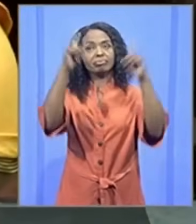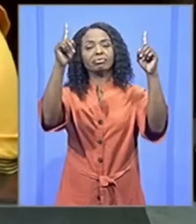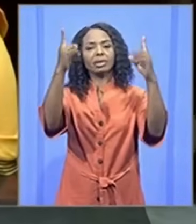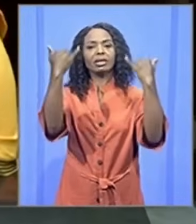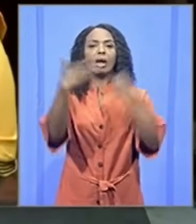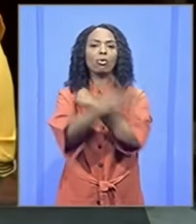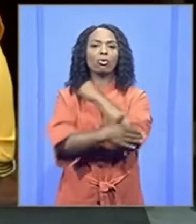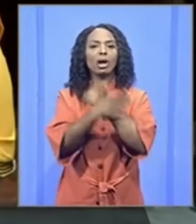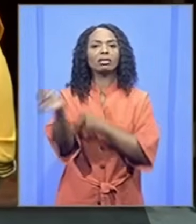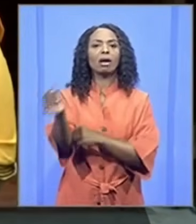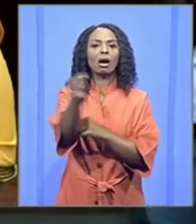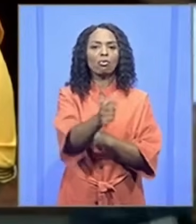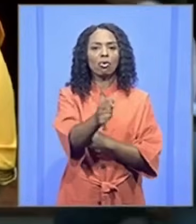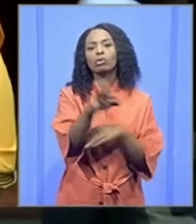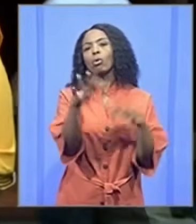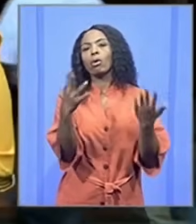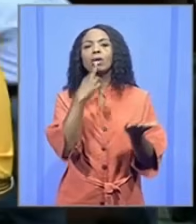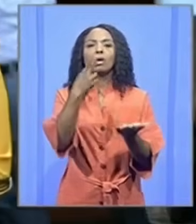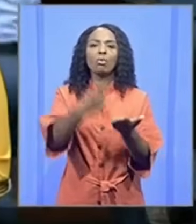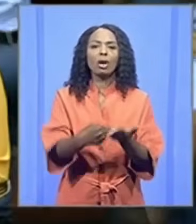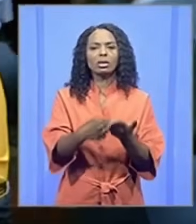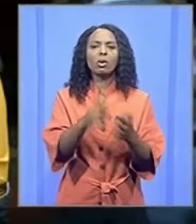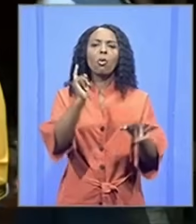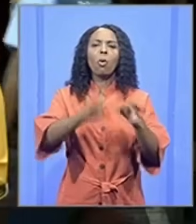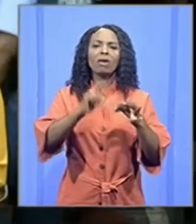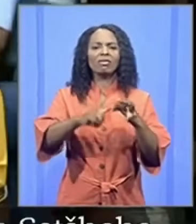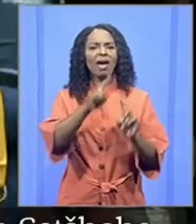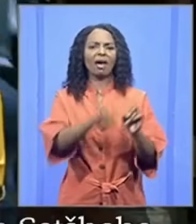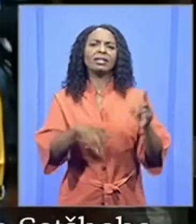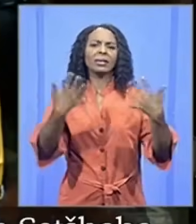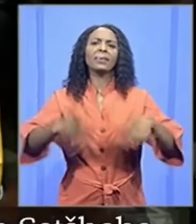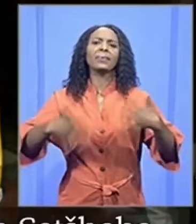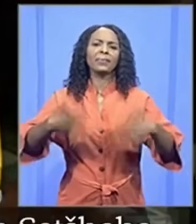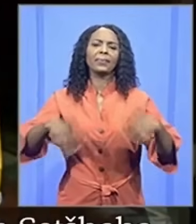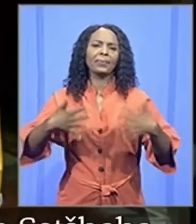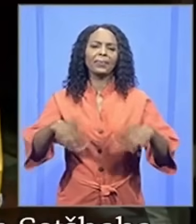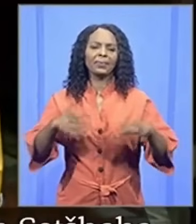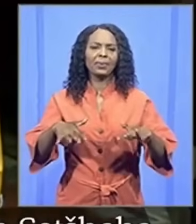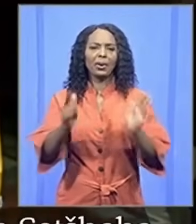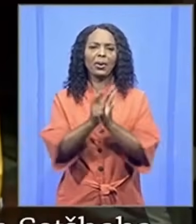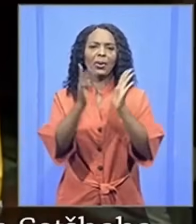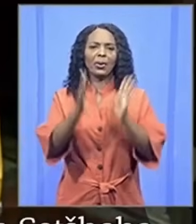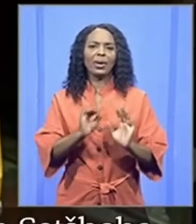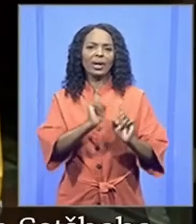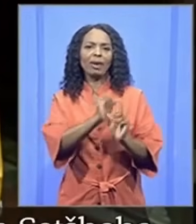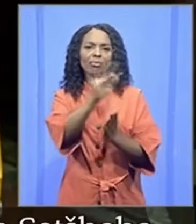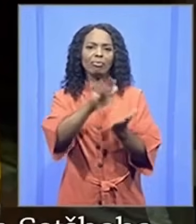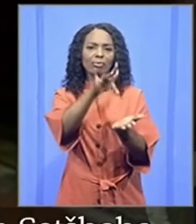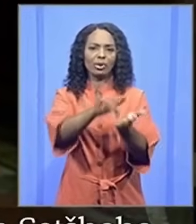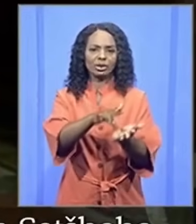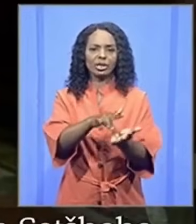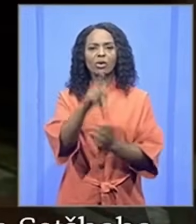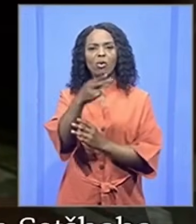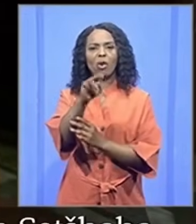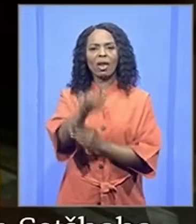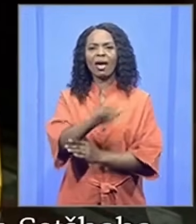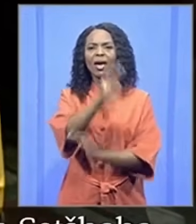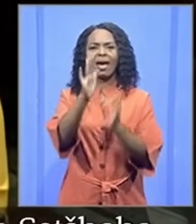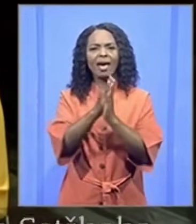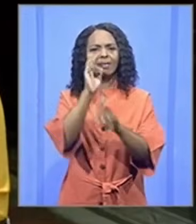appoint or recommend a well-qualified public protector in the name of Advocate Kholeka Qaleka, who met all the